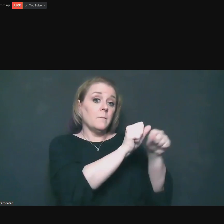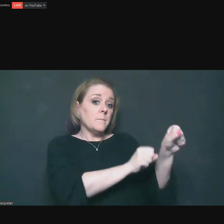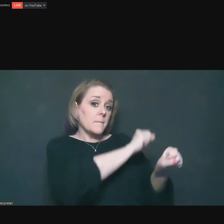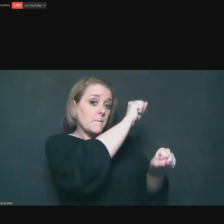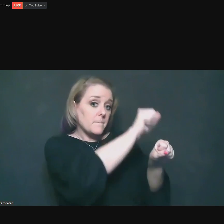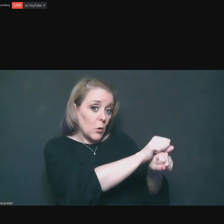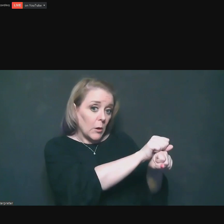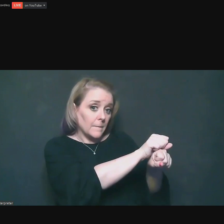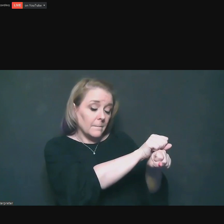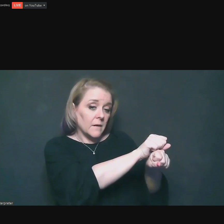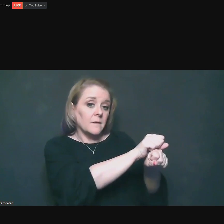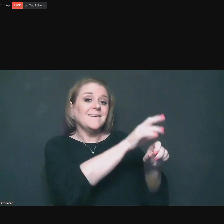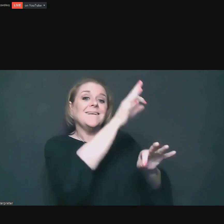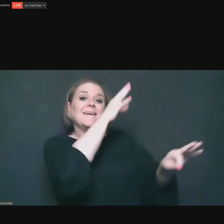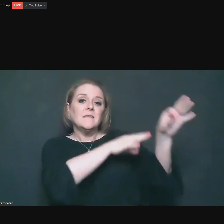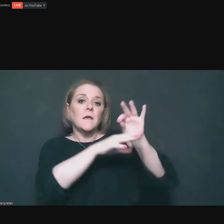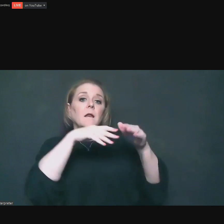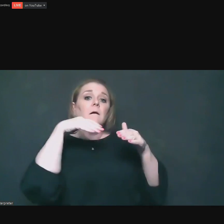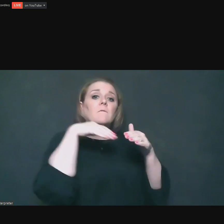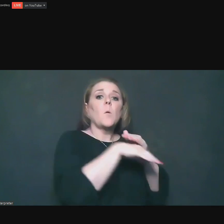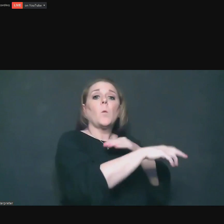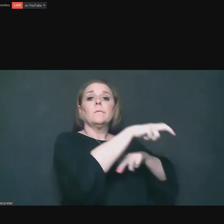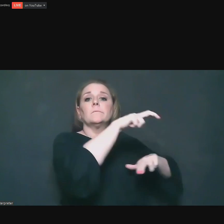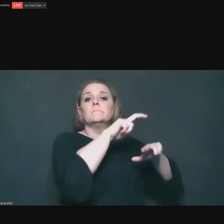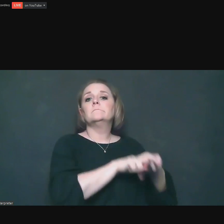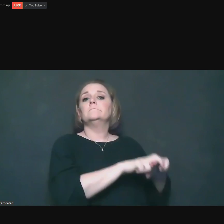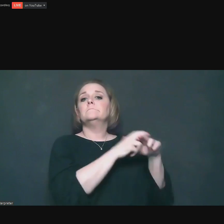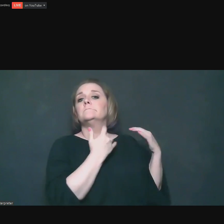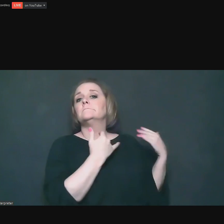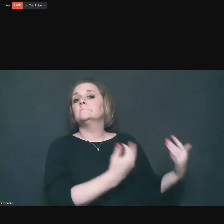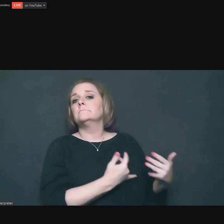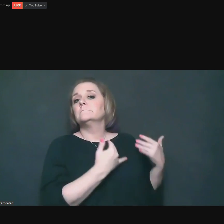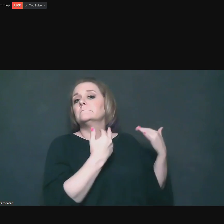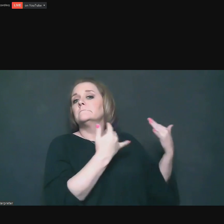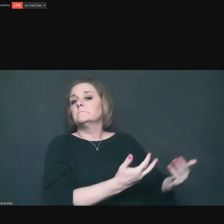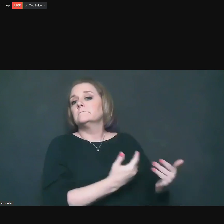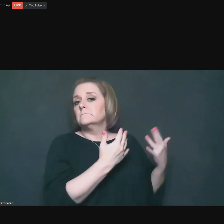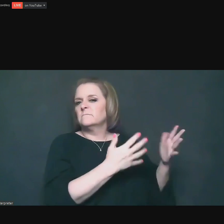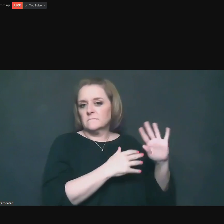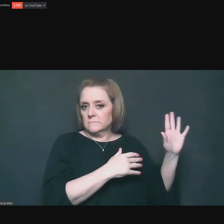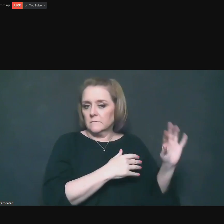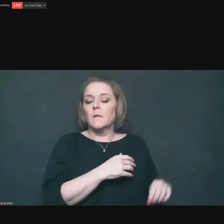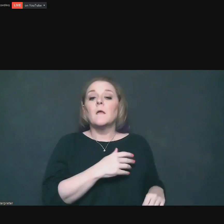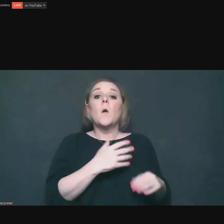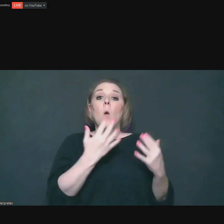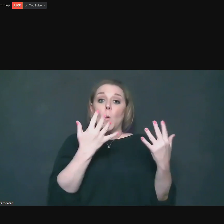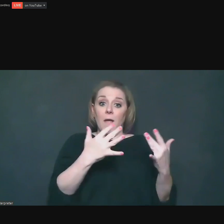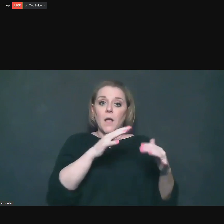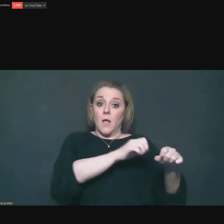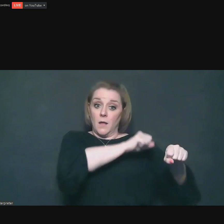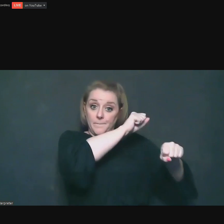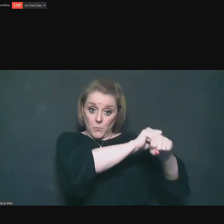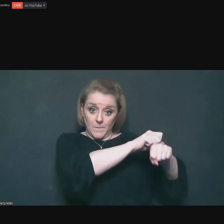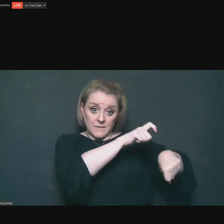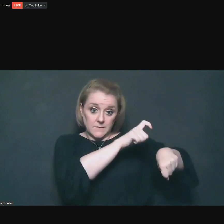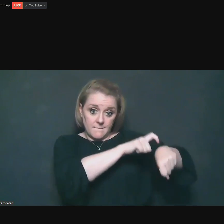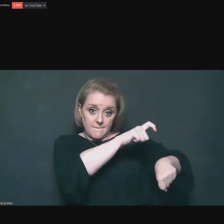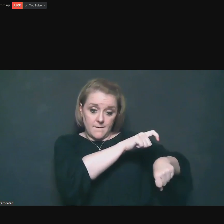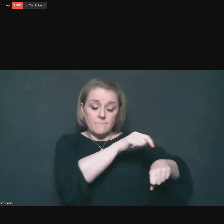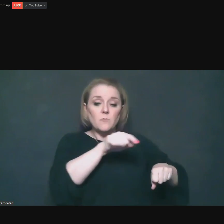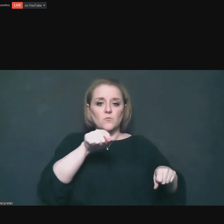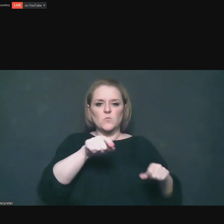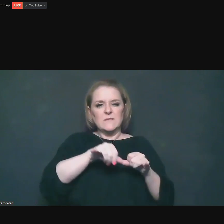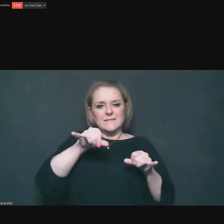be in a waiting room. And then if they can as well, stay in their car or outside until they're invited in for their essential medical